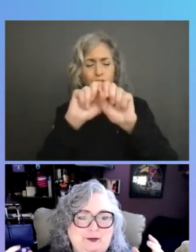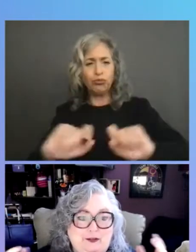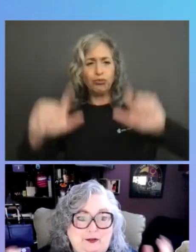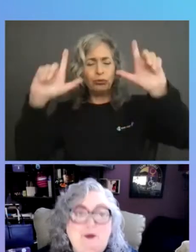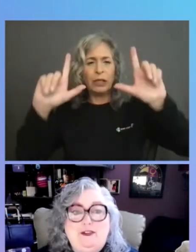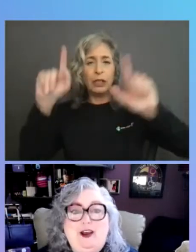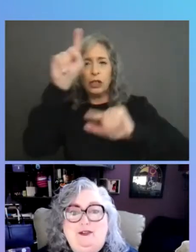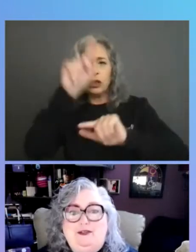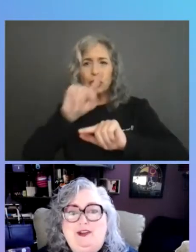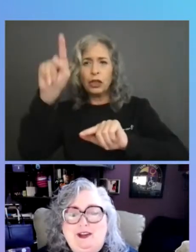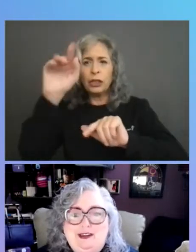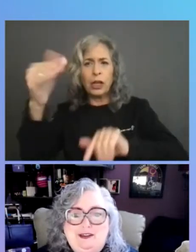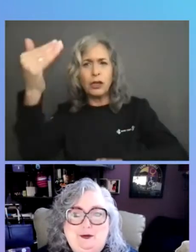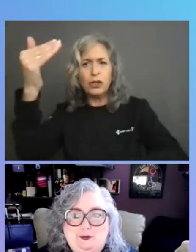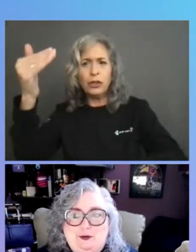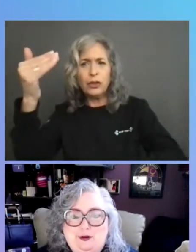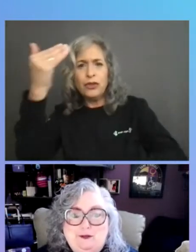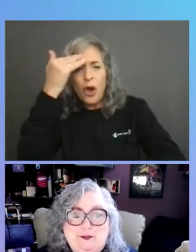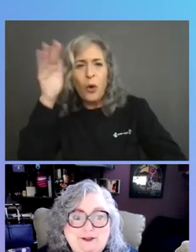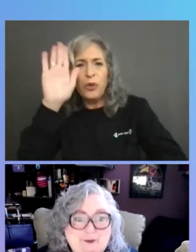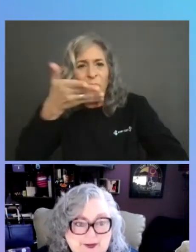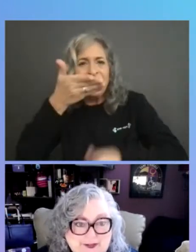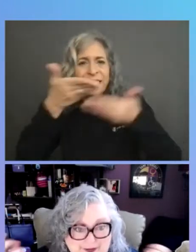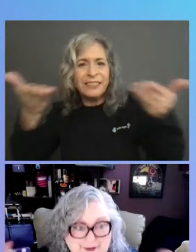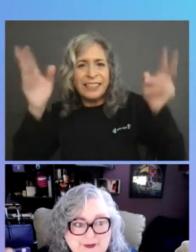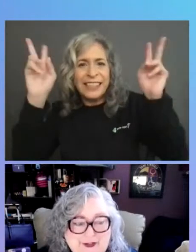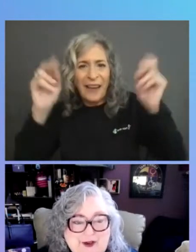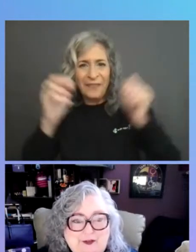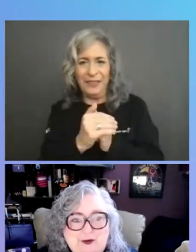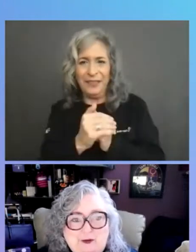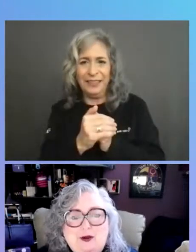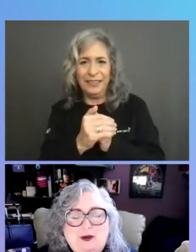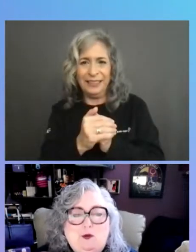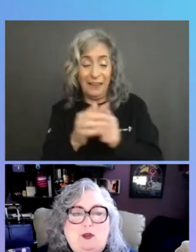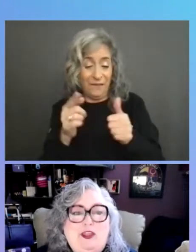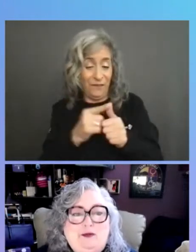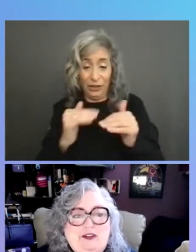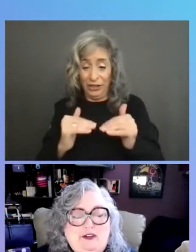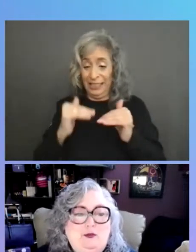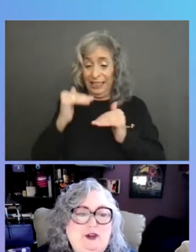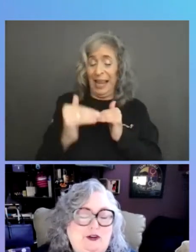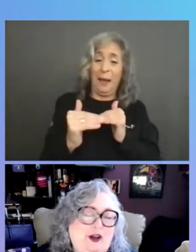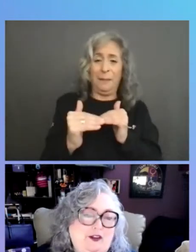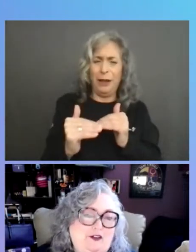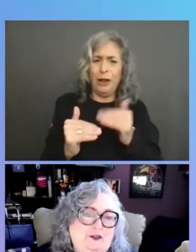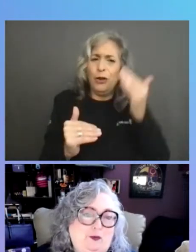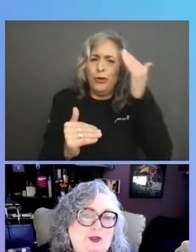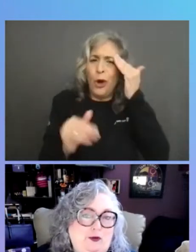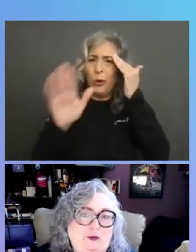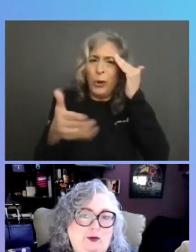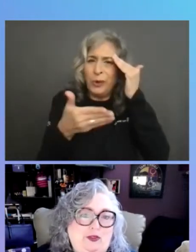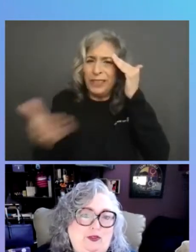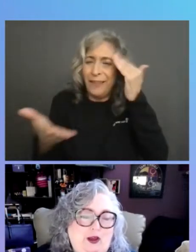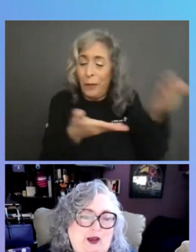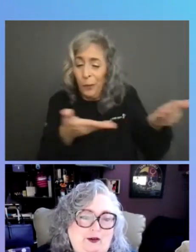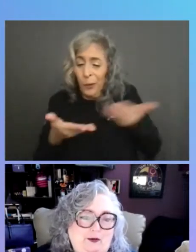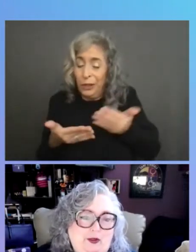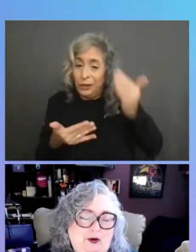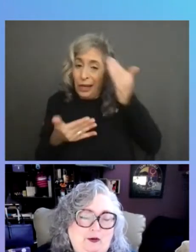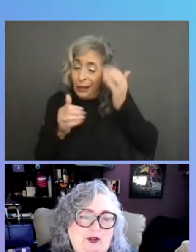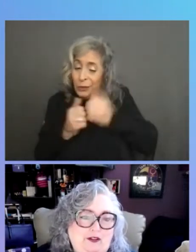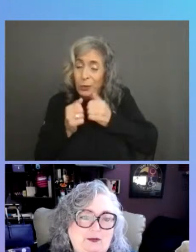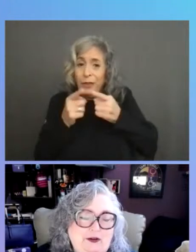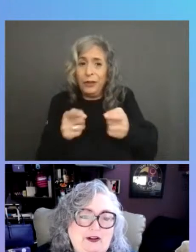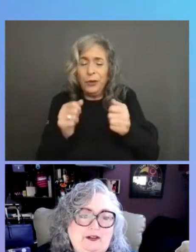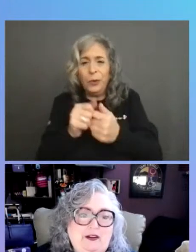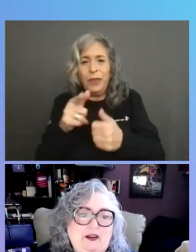circle at top that says know your stuff. So first step is to know your stuff. So whether that means you bring your knowledge with you with